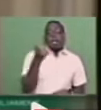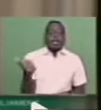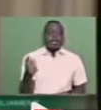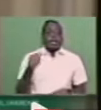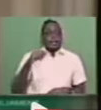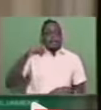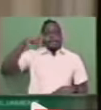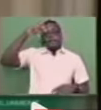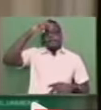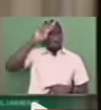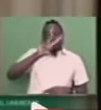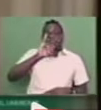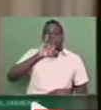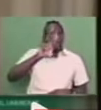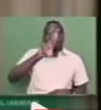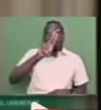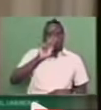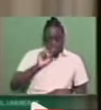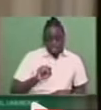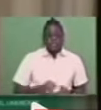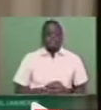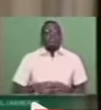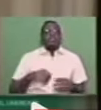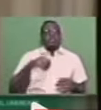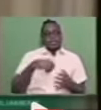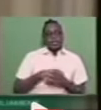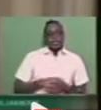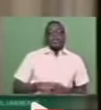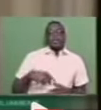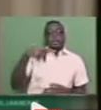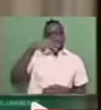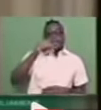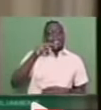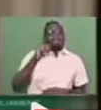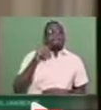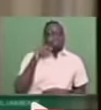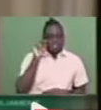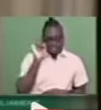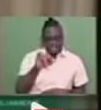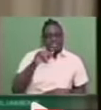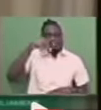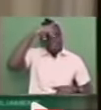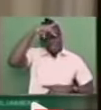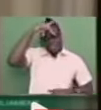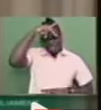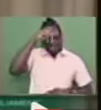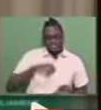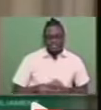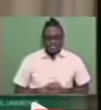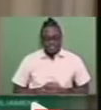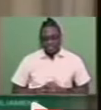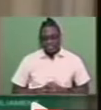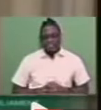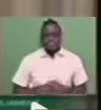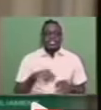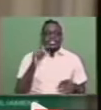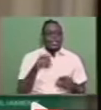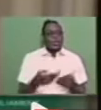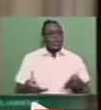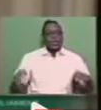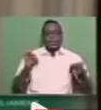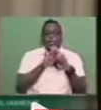with short-sightedness and incompetence that led to the closure of the Petrotrin refinery, the destruction of our oil-producing